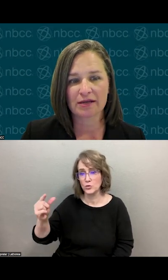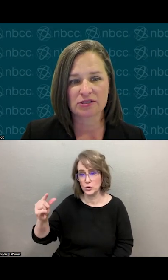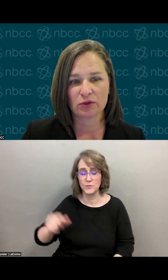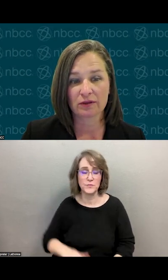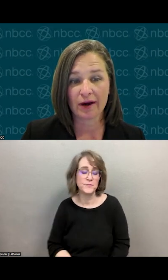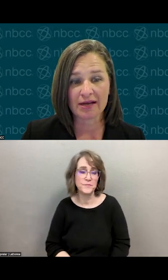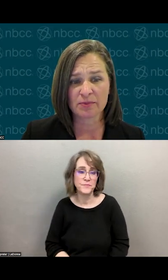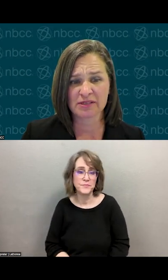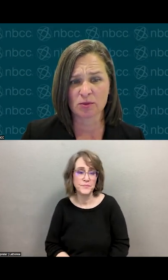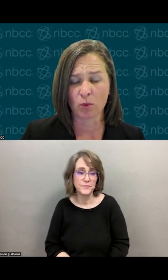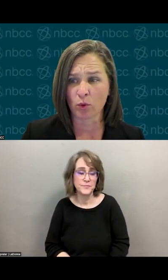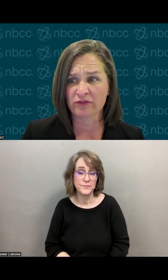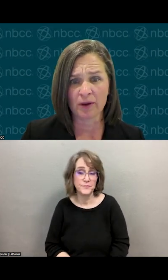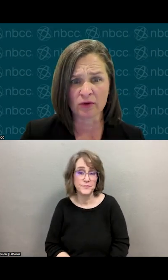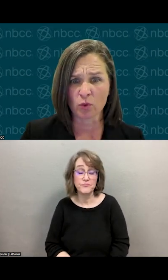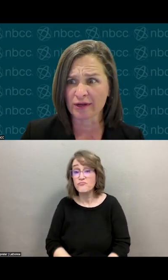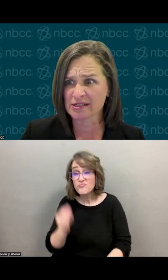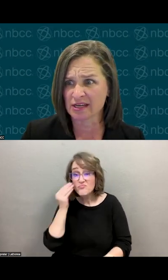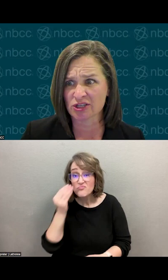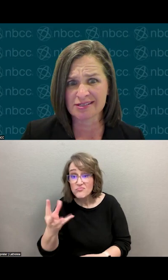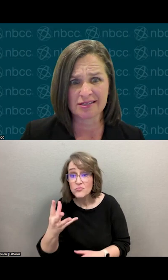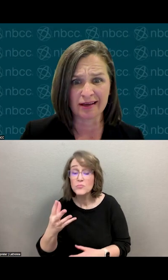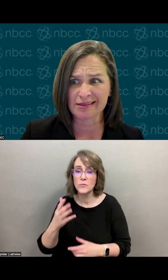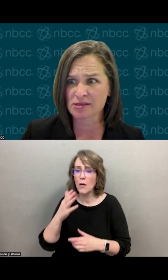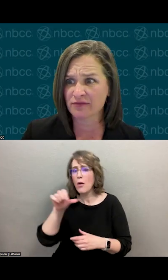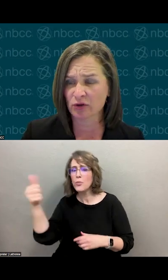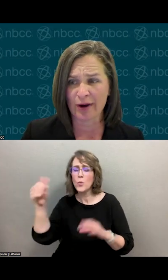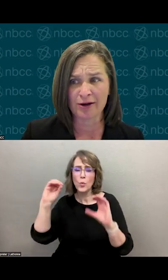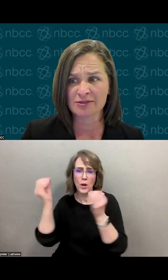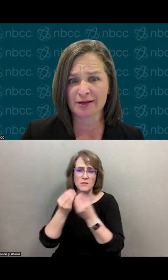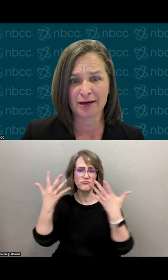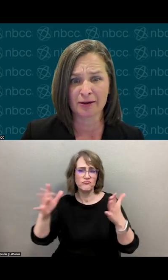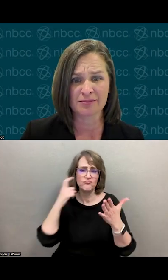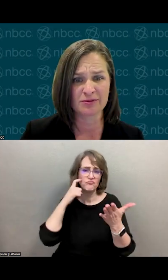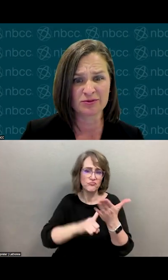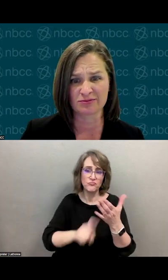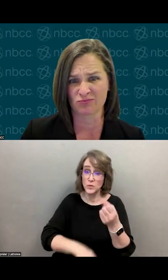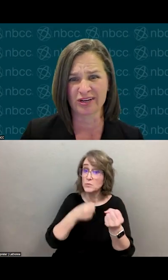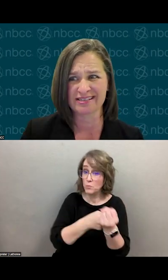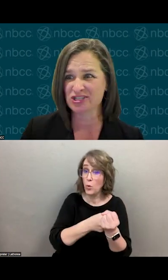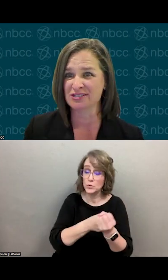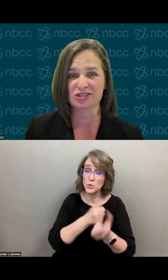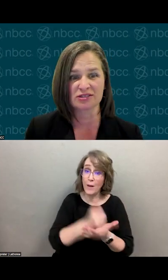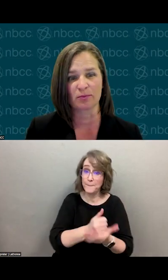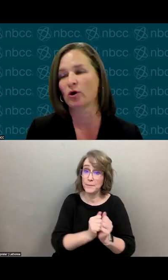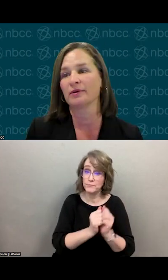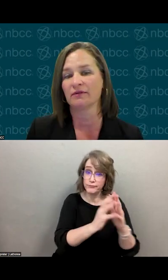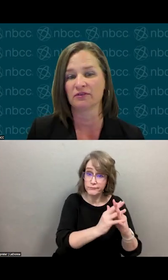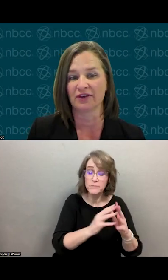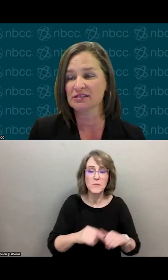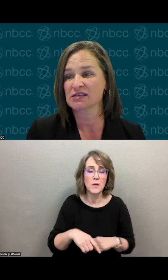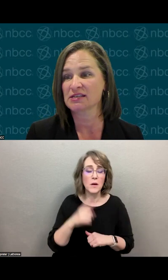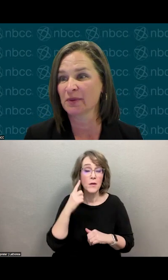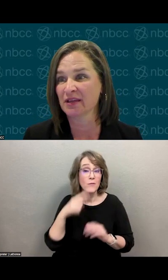point out too that there has been support from other organizations to get this off the ground. Organizations such as the Department